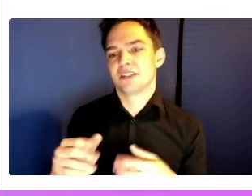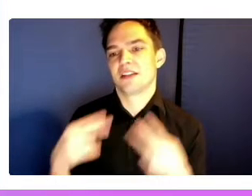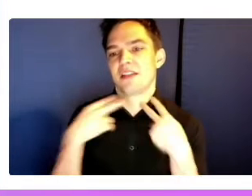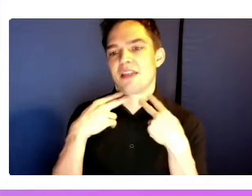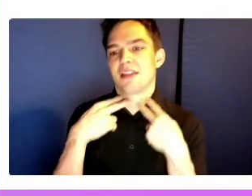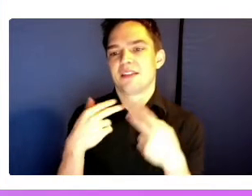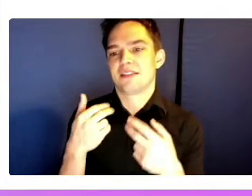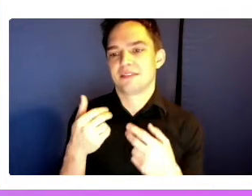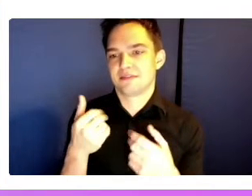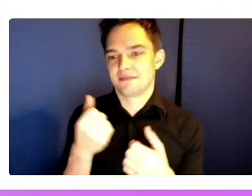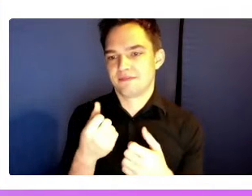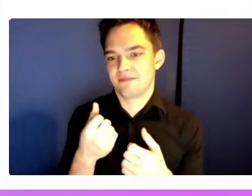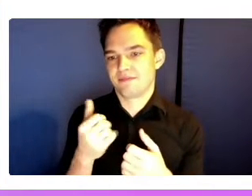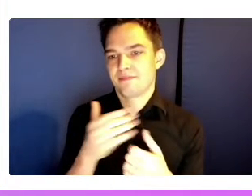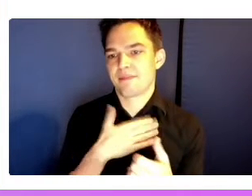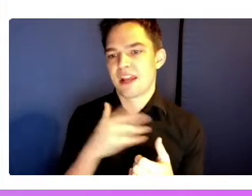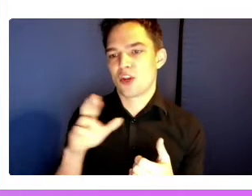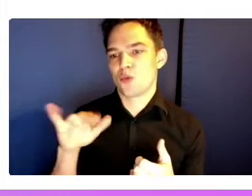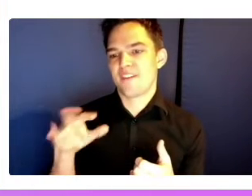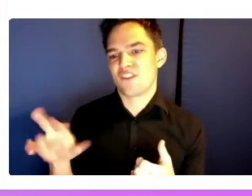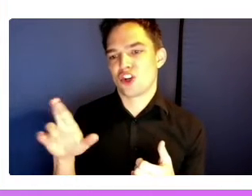my backlog.